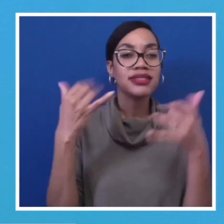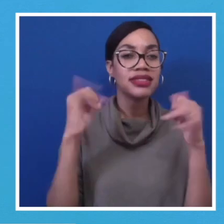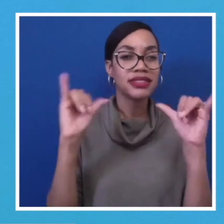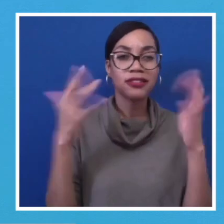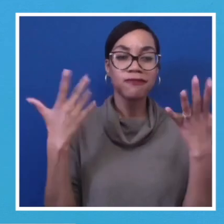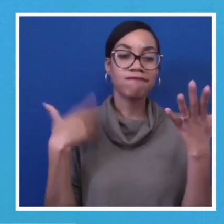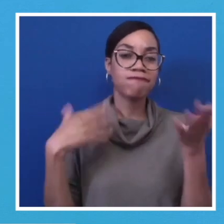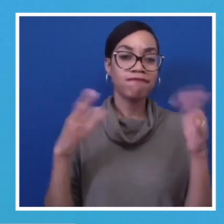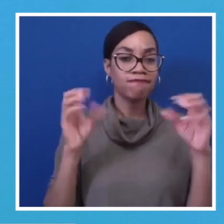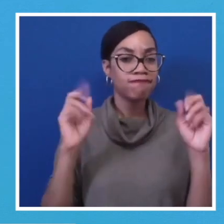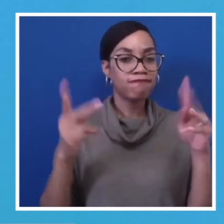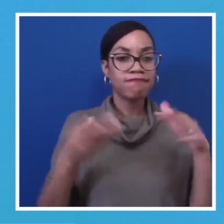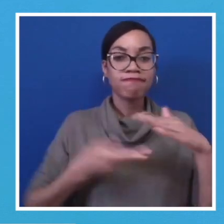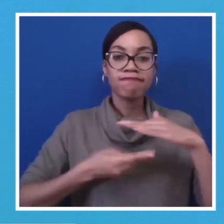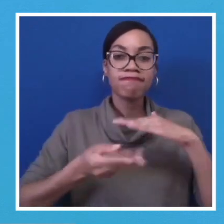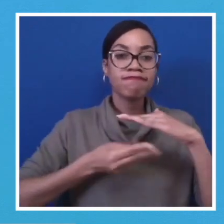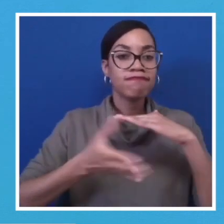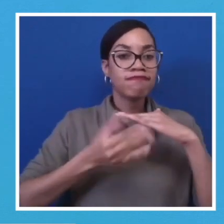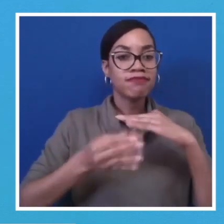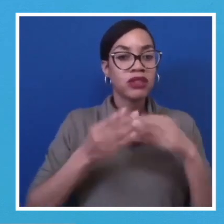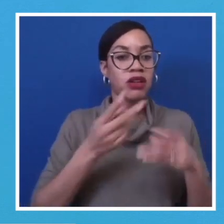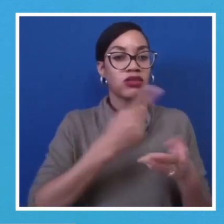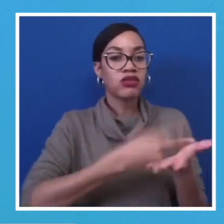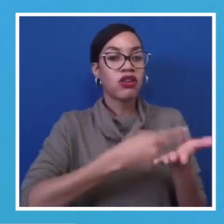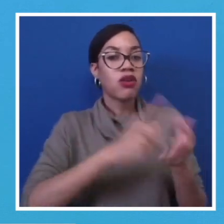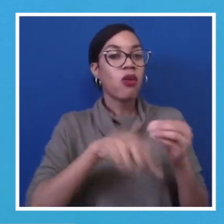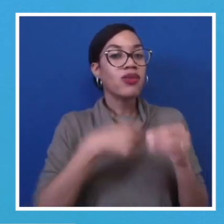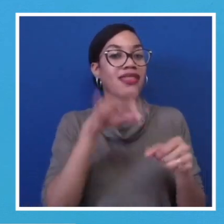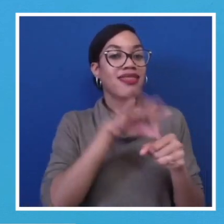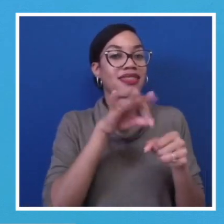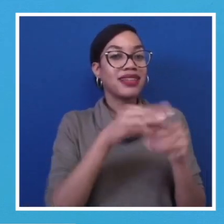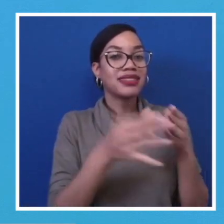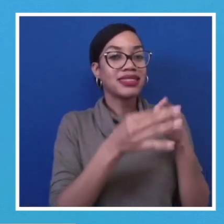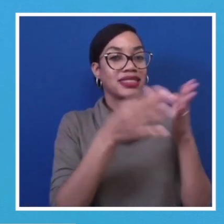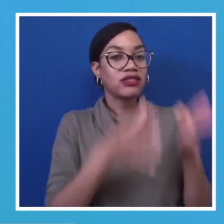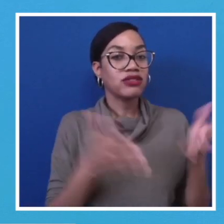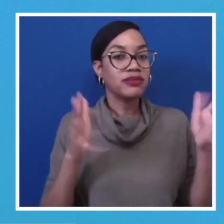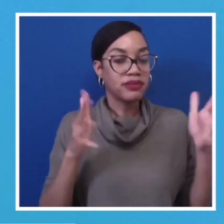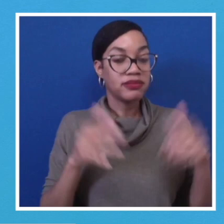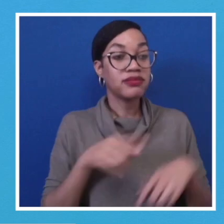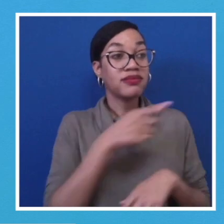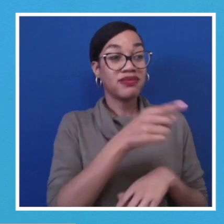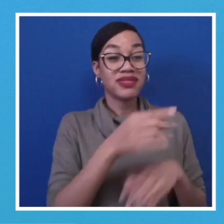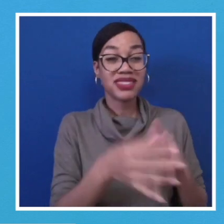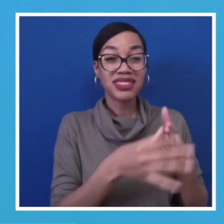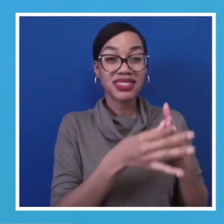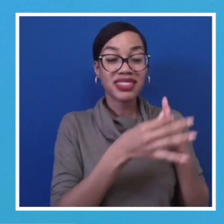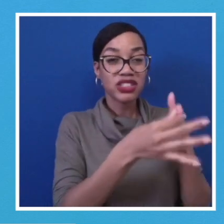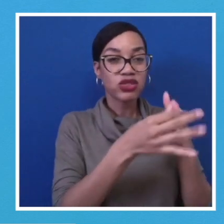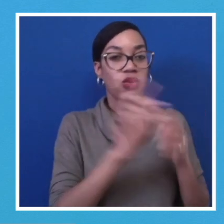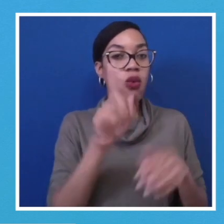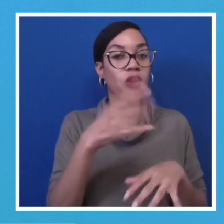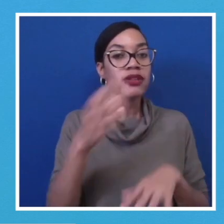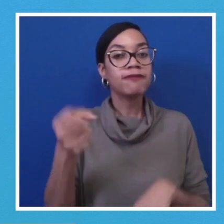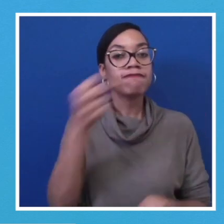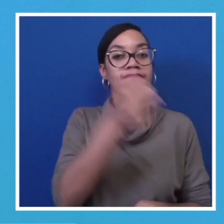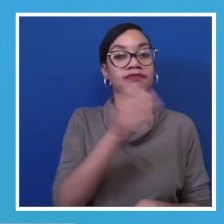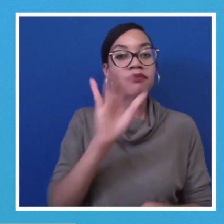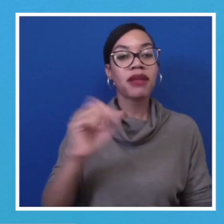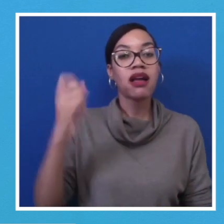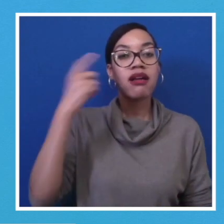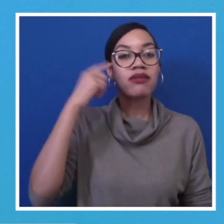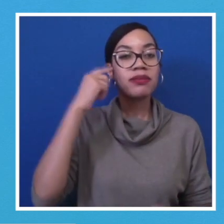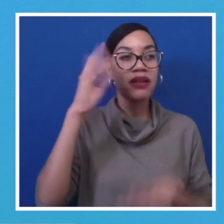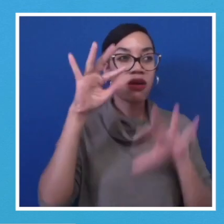elected leadership put in place by the colonial government and not the rightful title holders. And